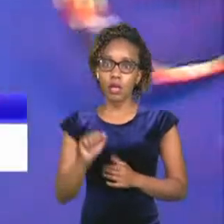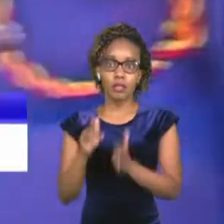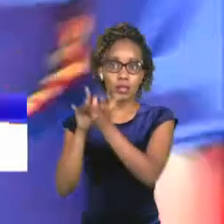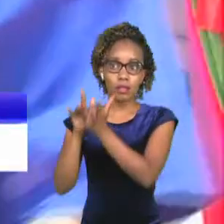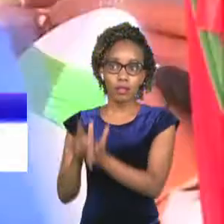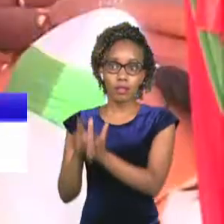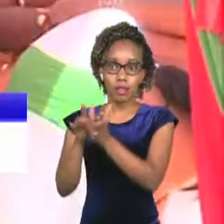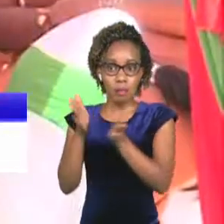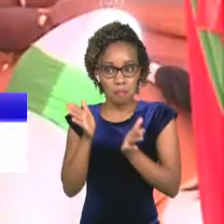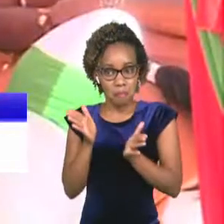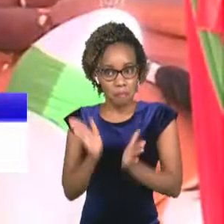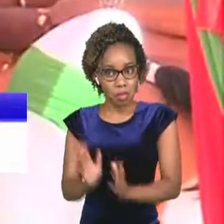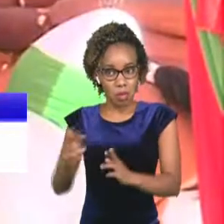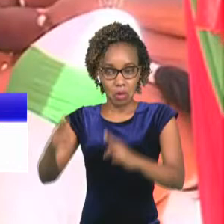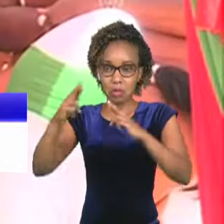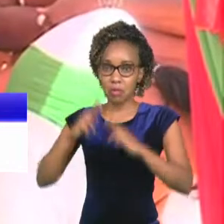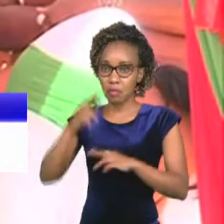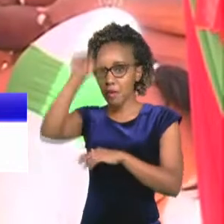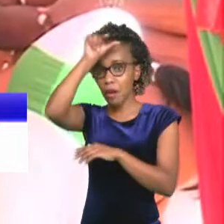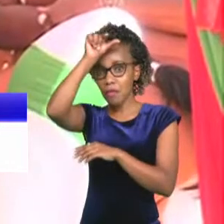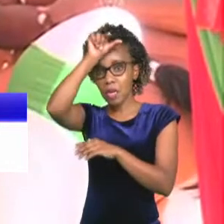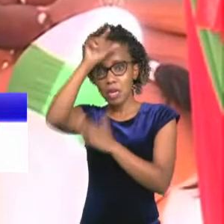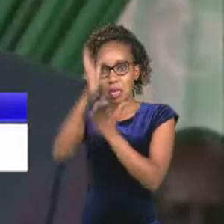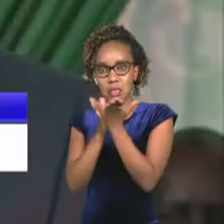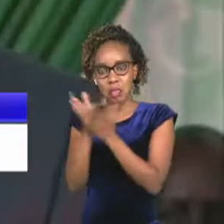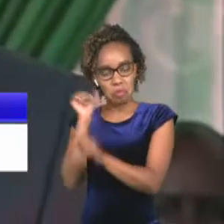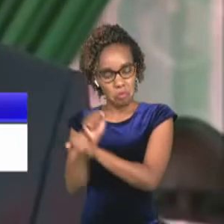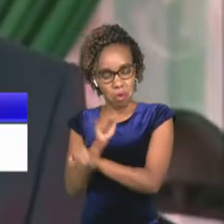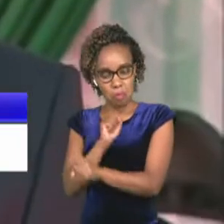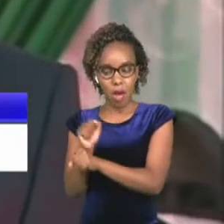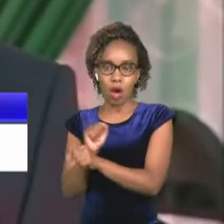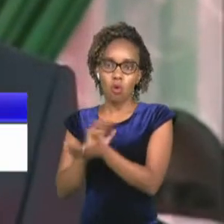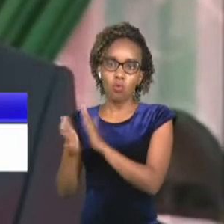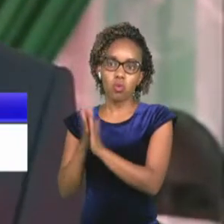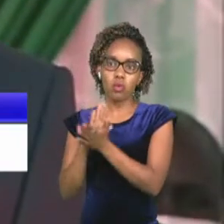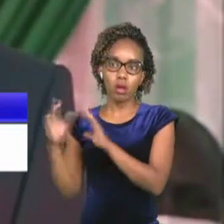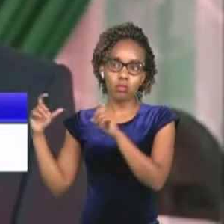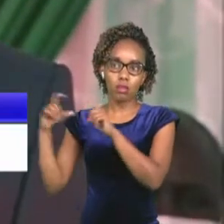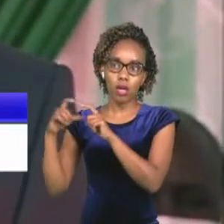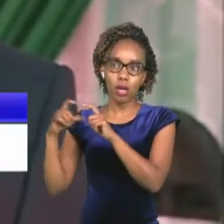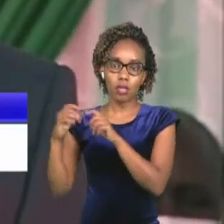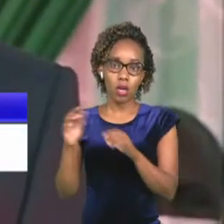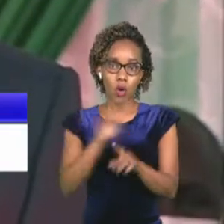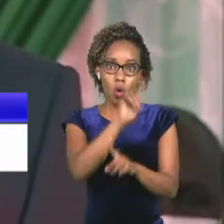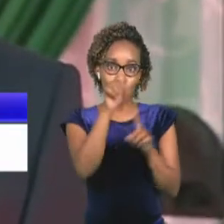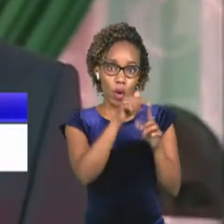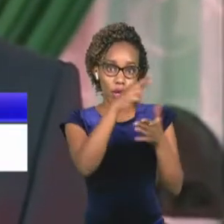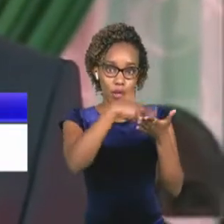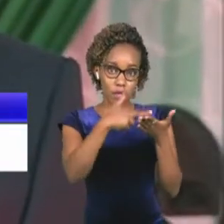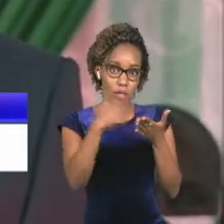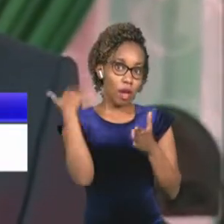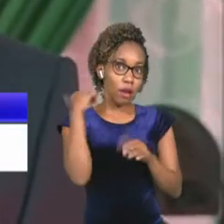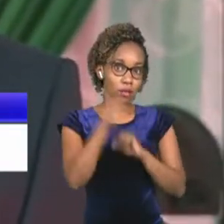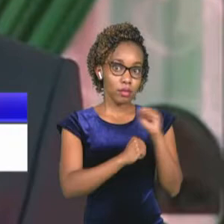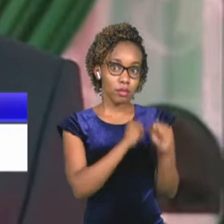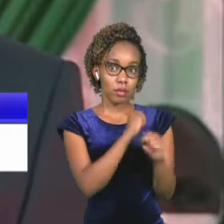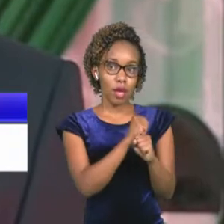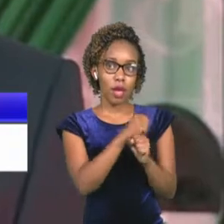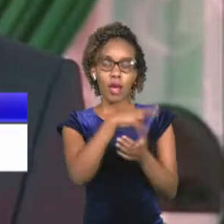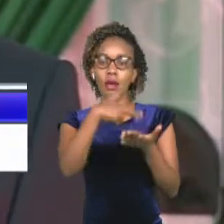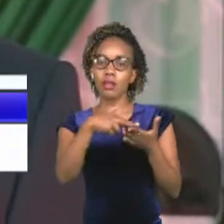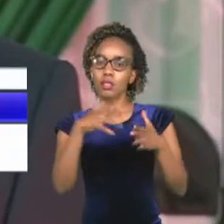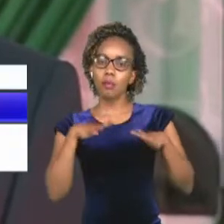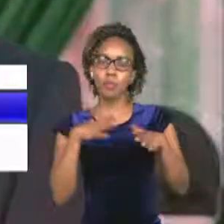not receive any government services without the card. When we did the registration exercise last year, we registered